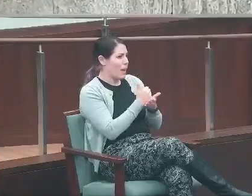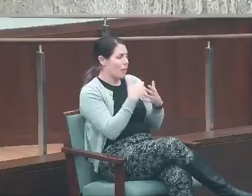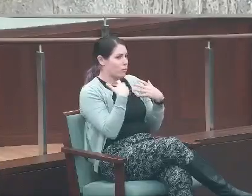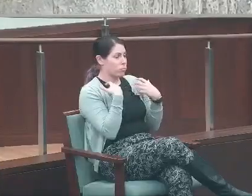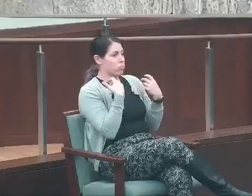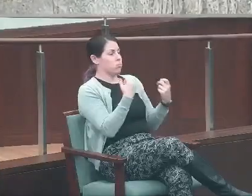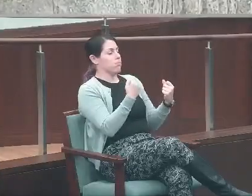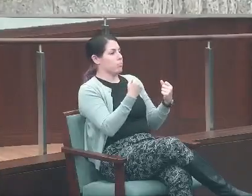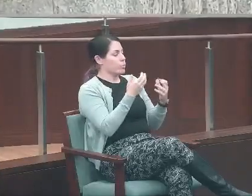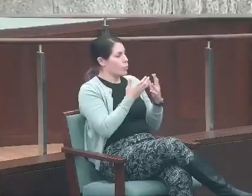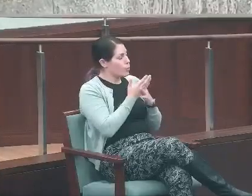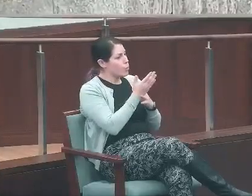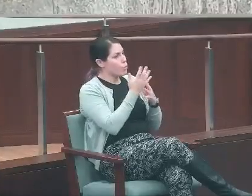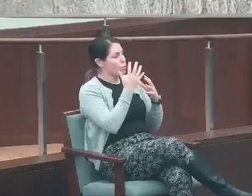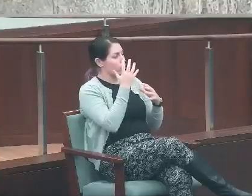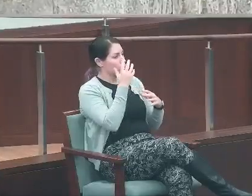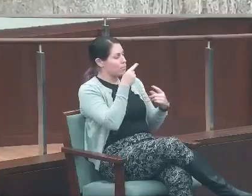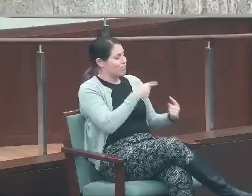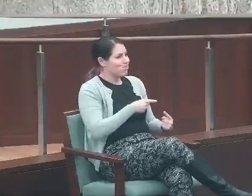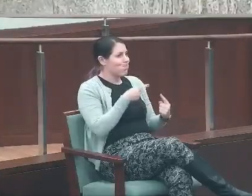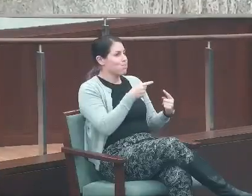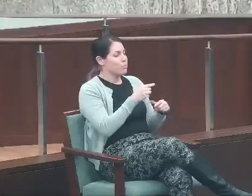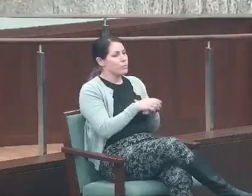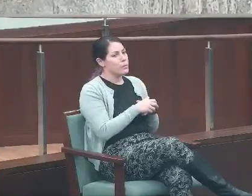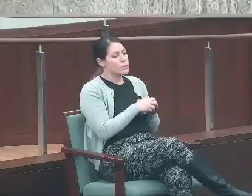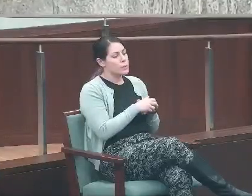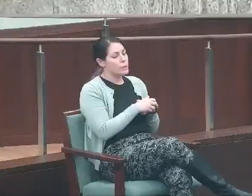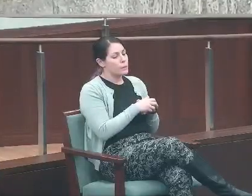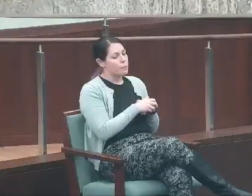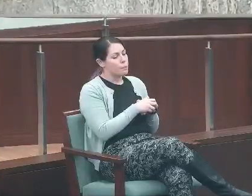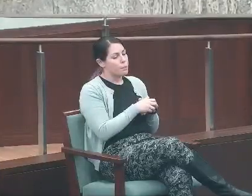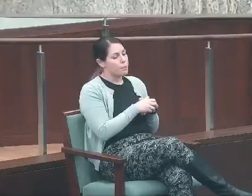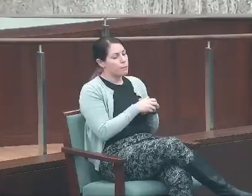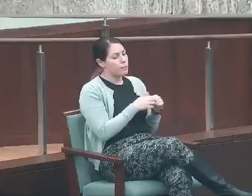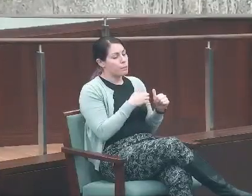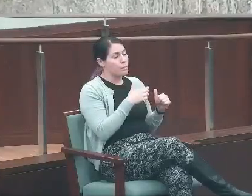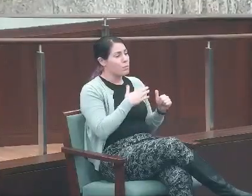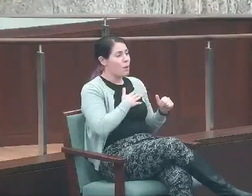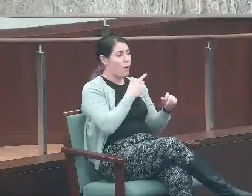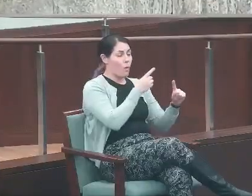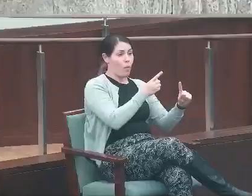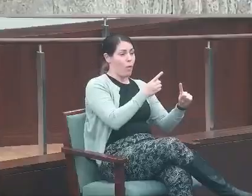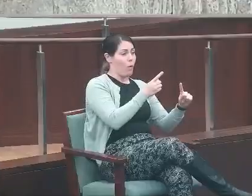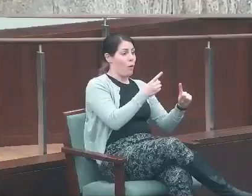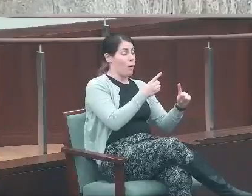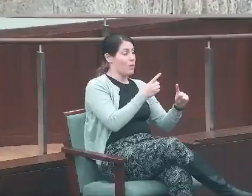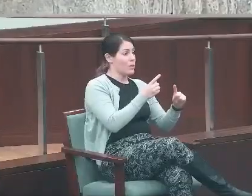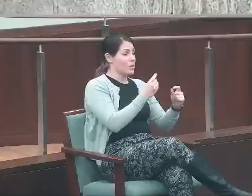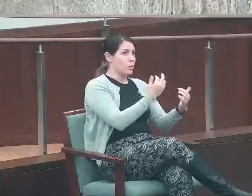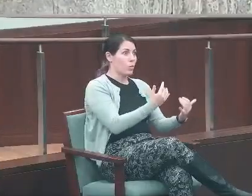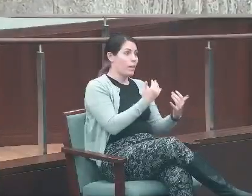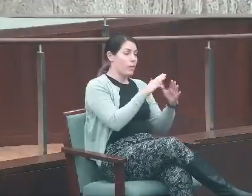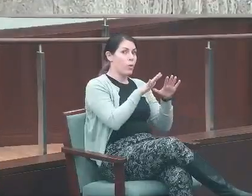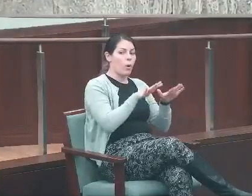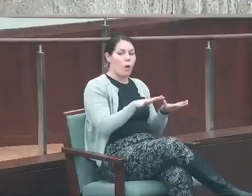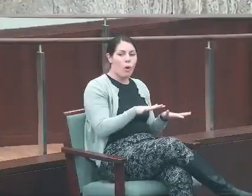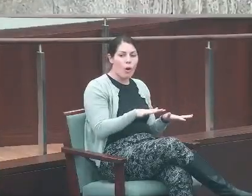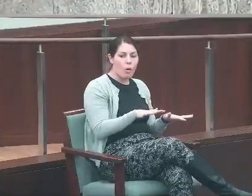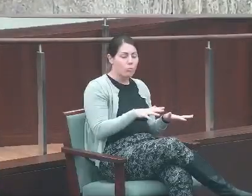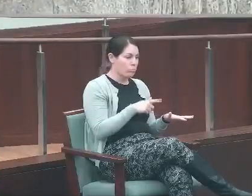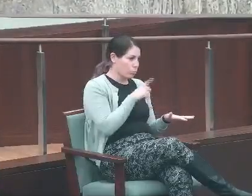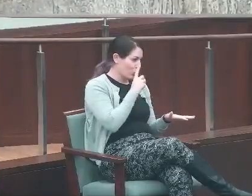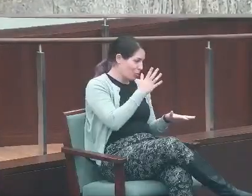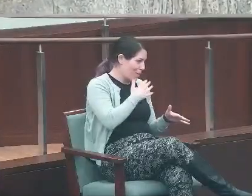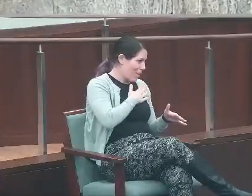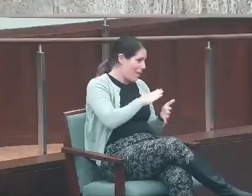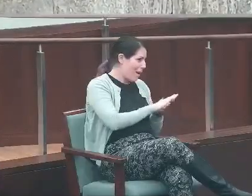those interactions. And so I no longer aspire to the calmness, though it would be nice every once in a while.